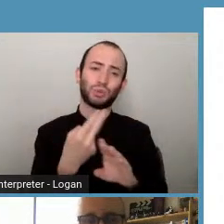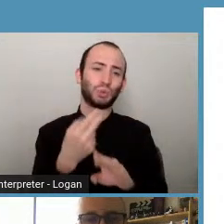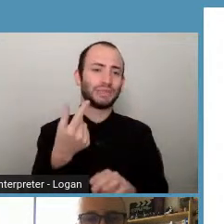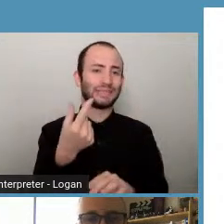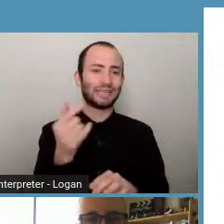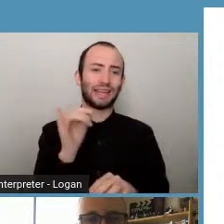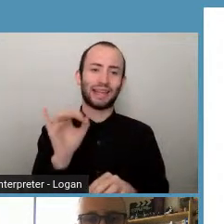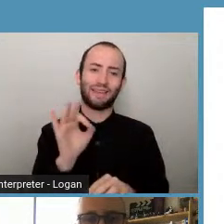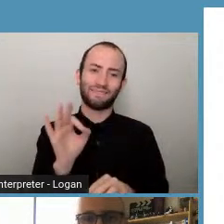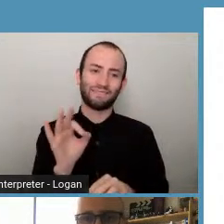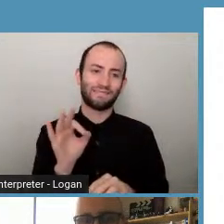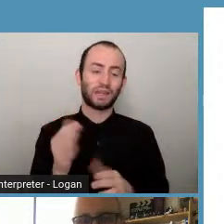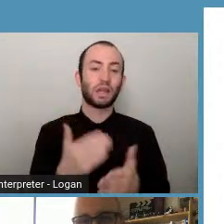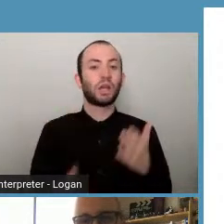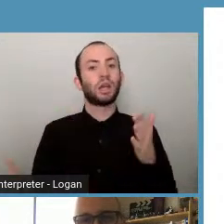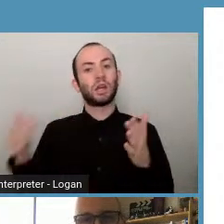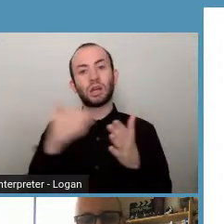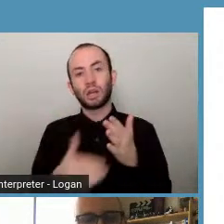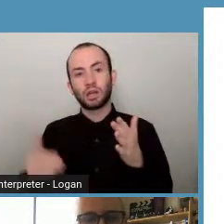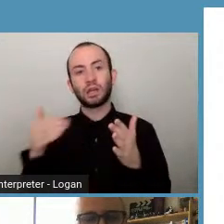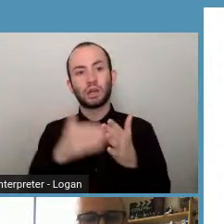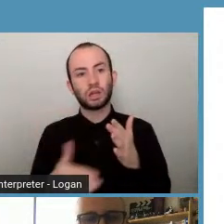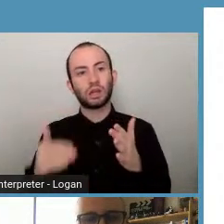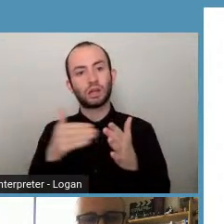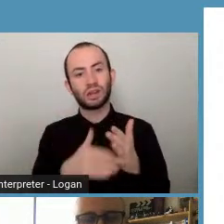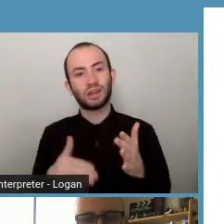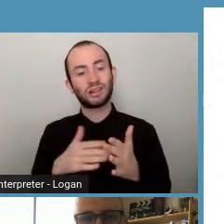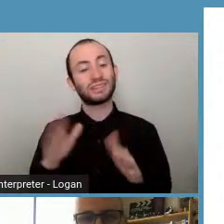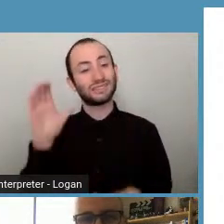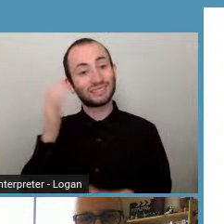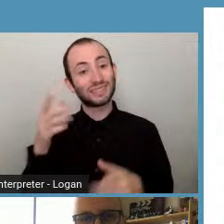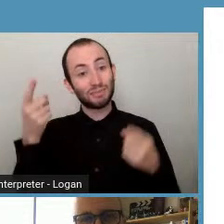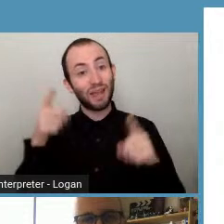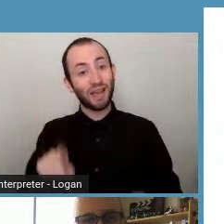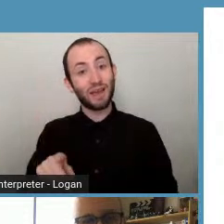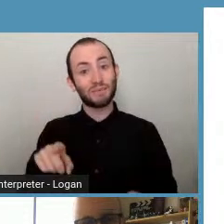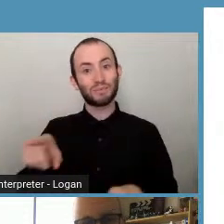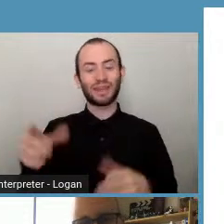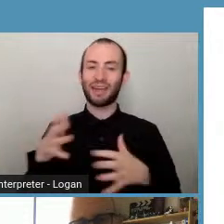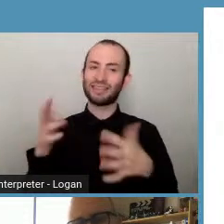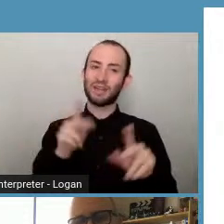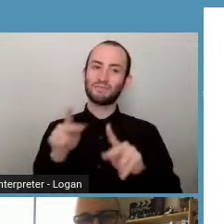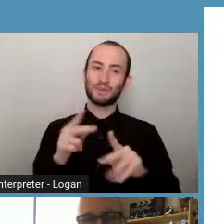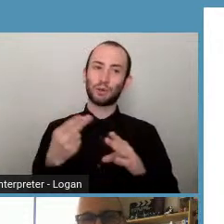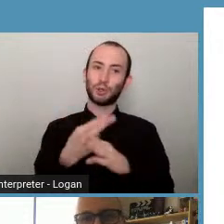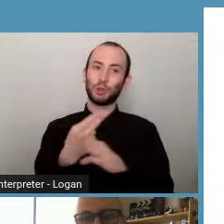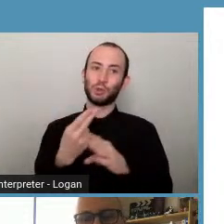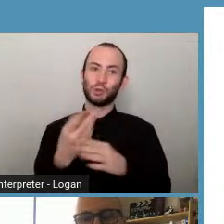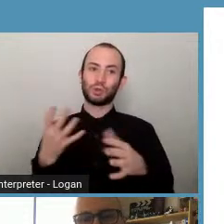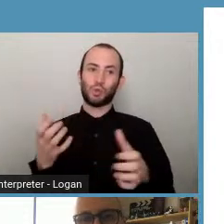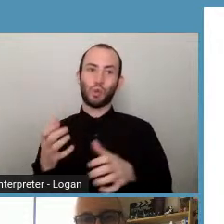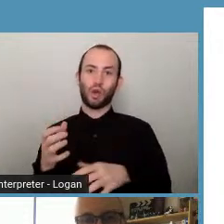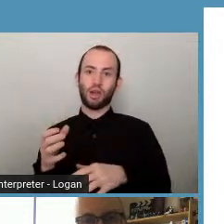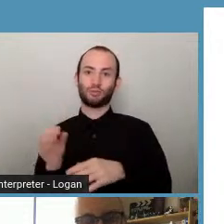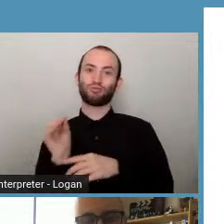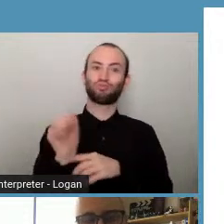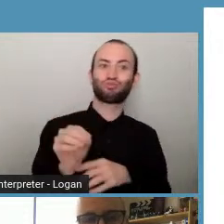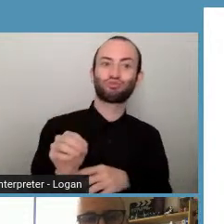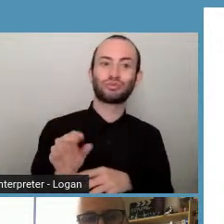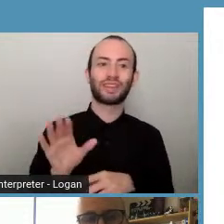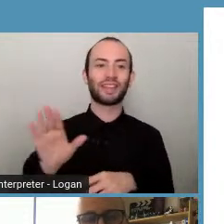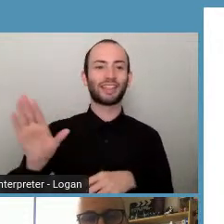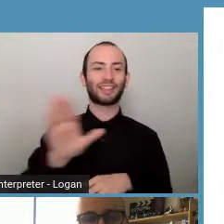with videos than there are with animated GIFs. Animated GIFs seem to be making a strong comeback of late. And let's try and ensure that, we're